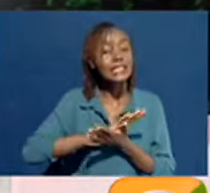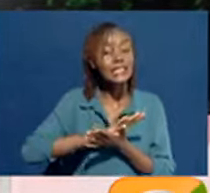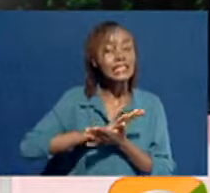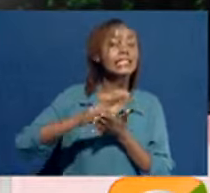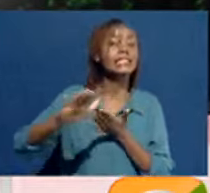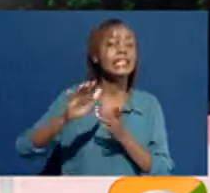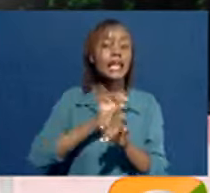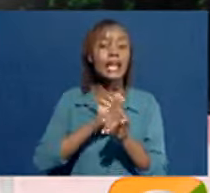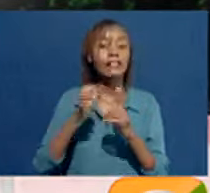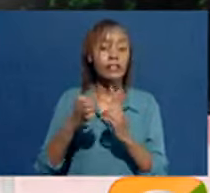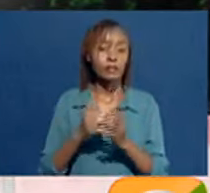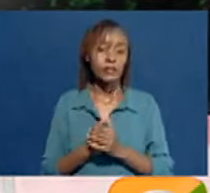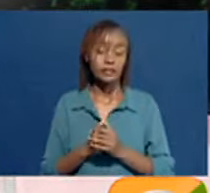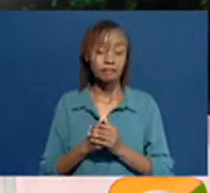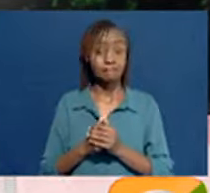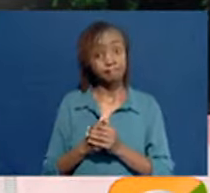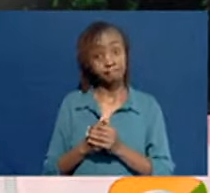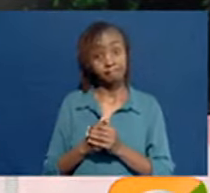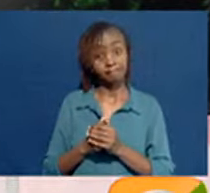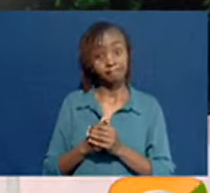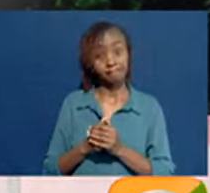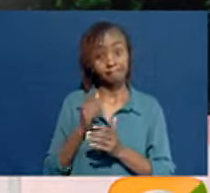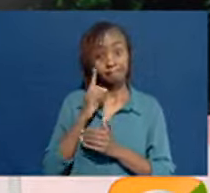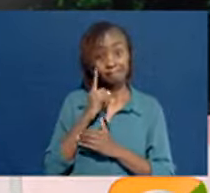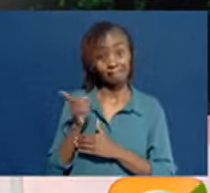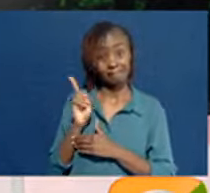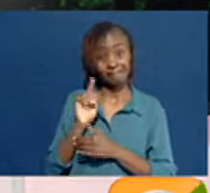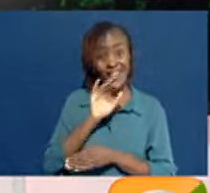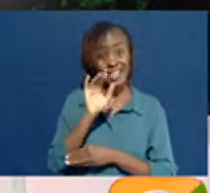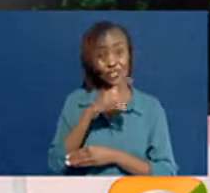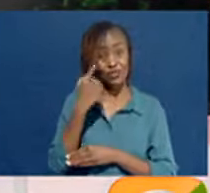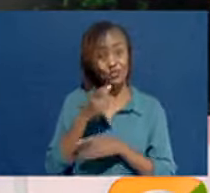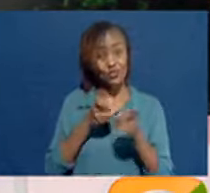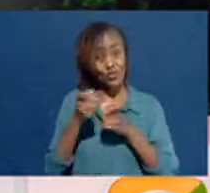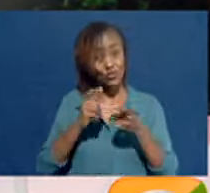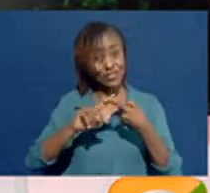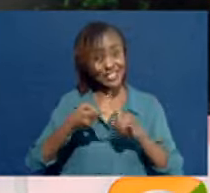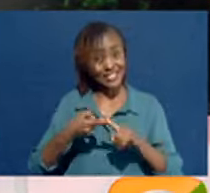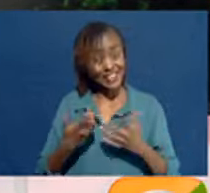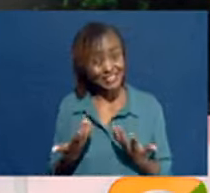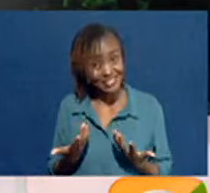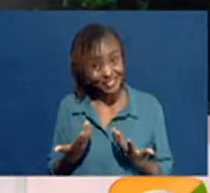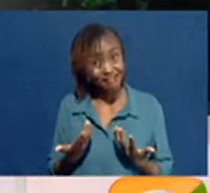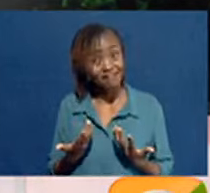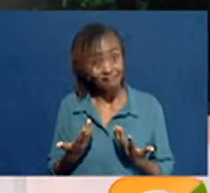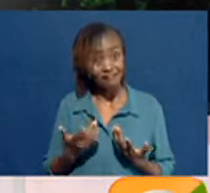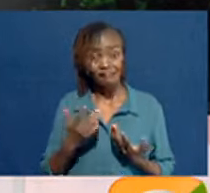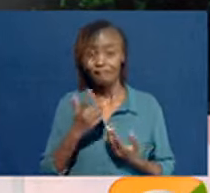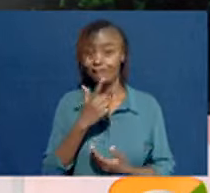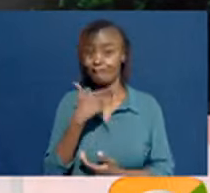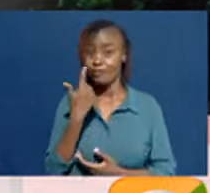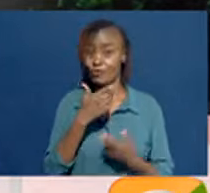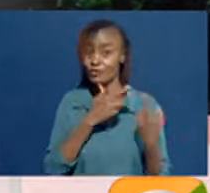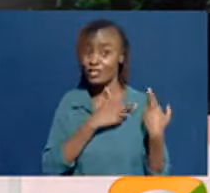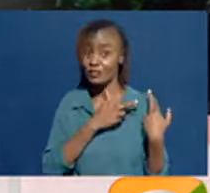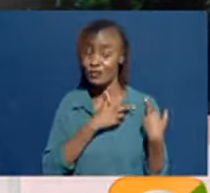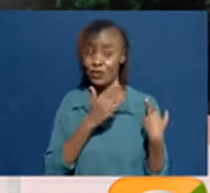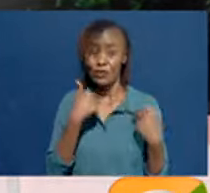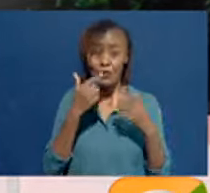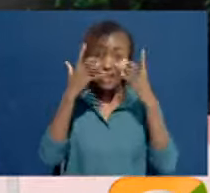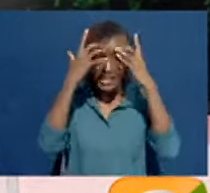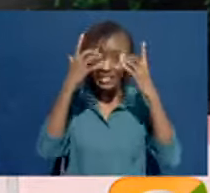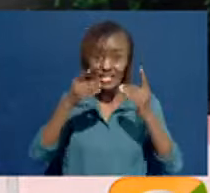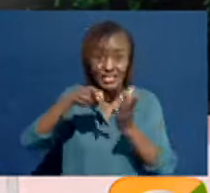course, thirdly, like we've said, is who regulates the carbon credit trade? Who decides the terms of the sale or the trade? Who decides the